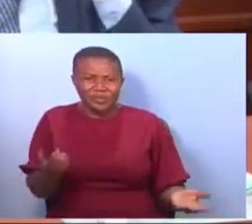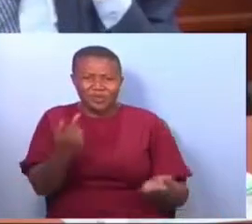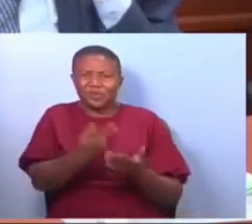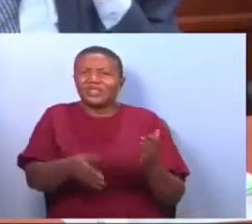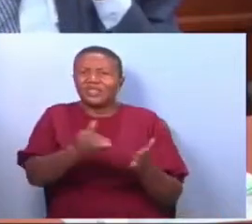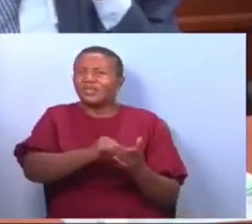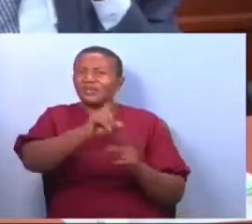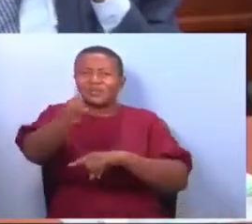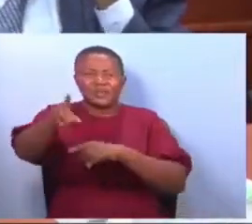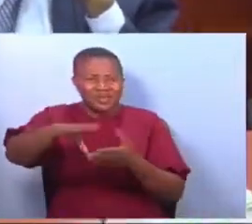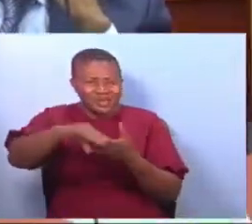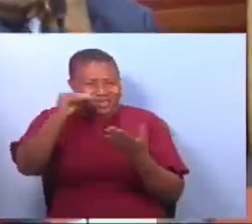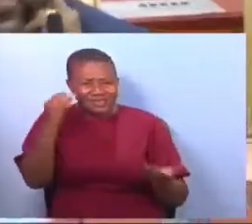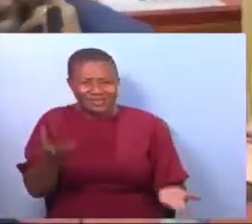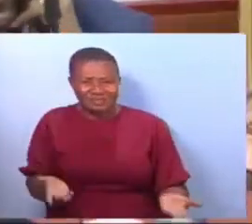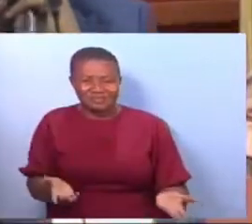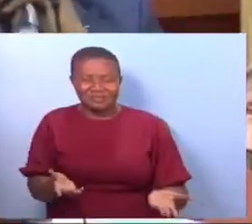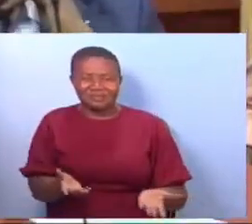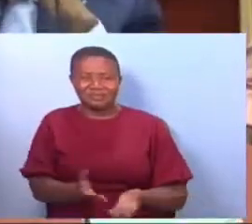to learn?